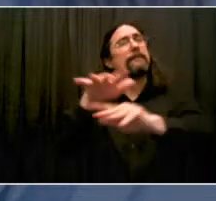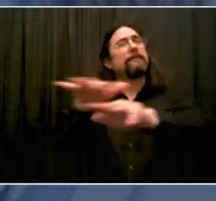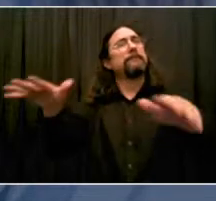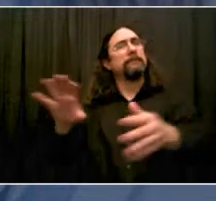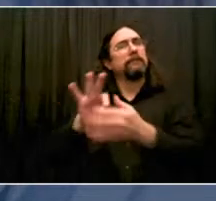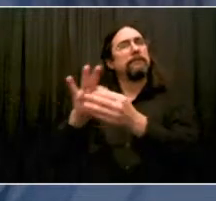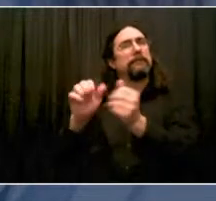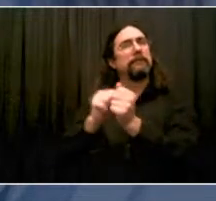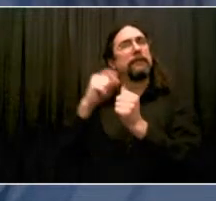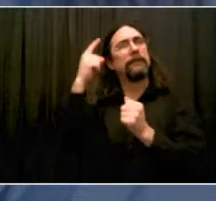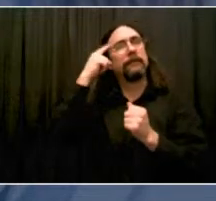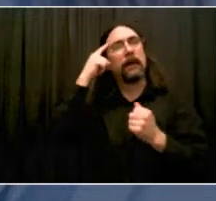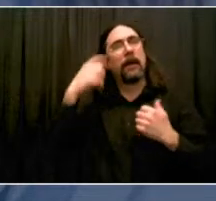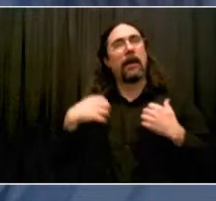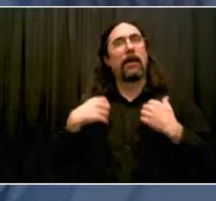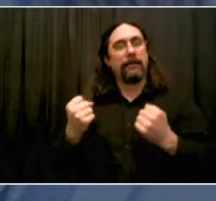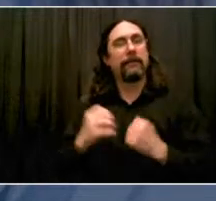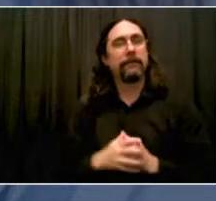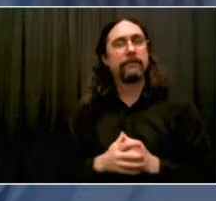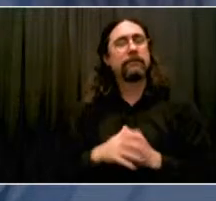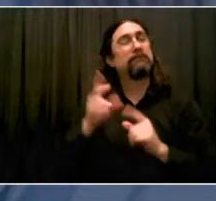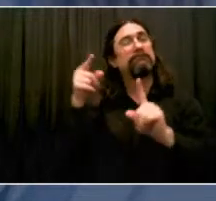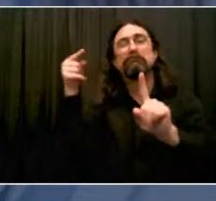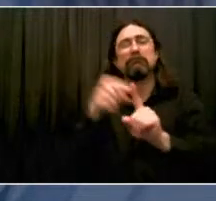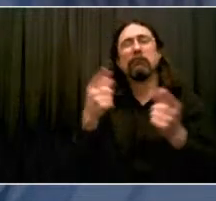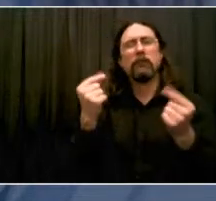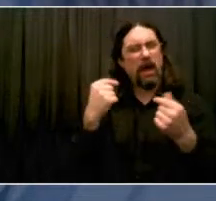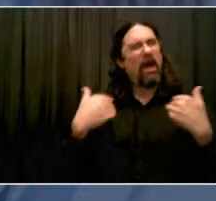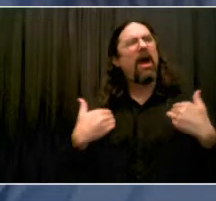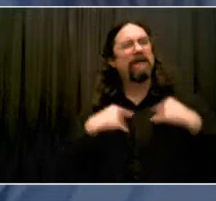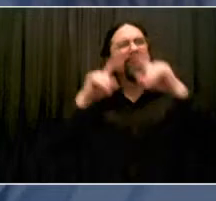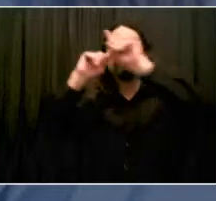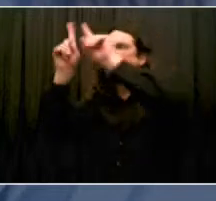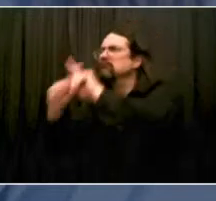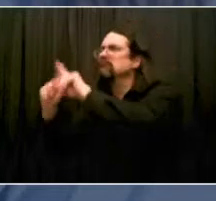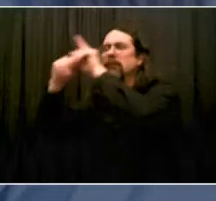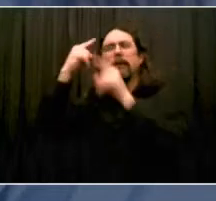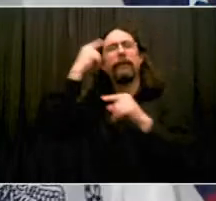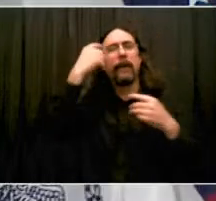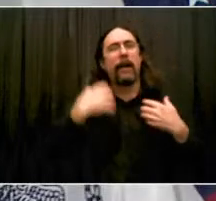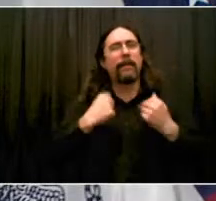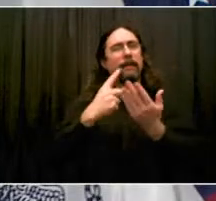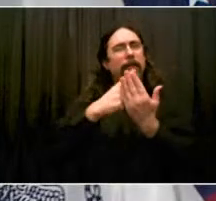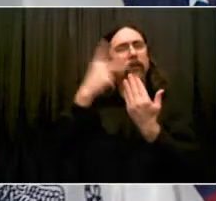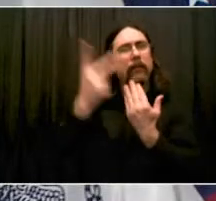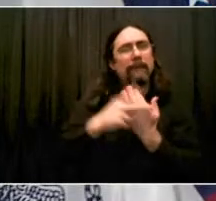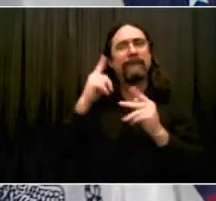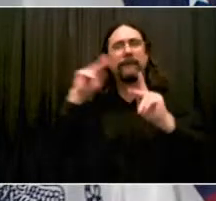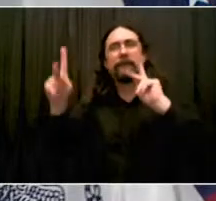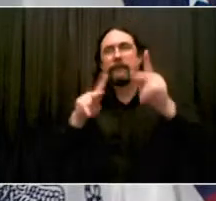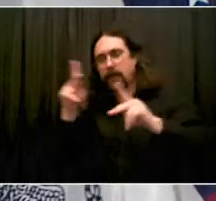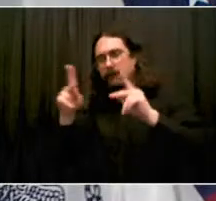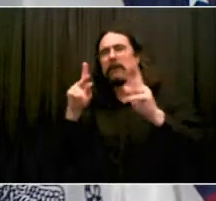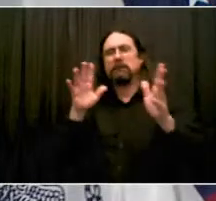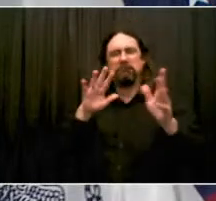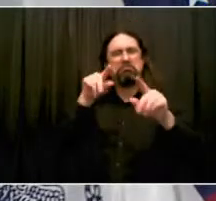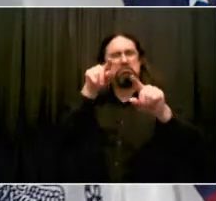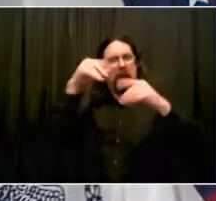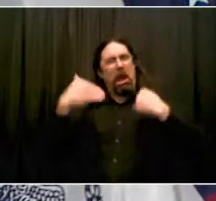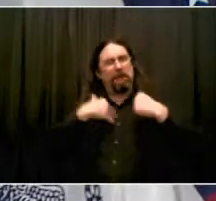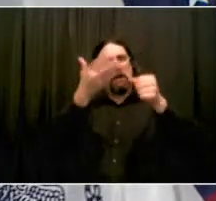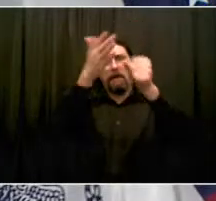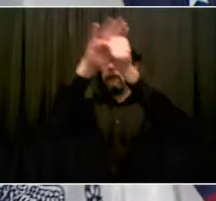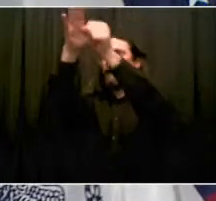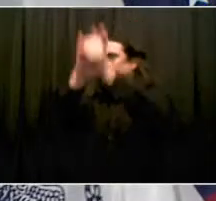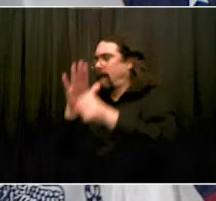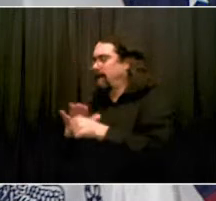mental health services are available at the grassroots all over this city. That's the vision, and I want you to hear now from the